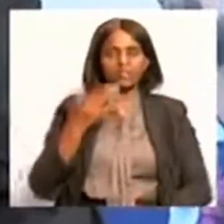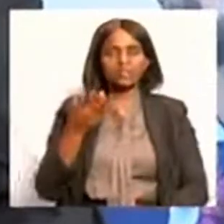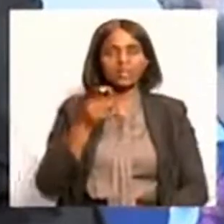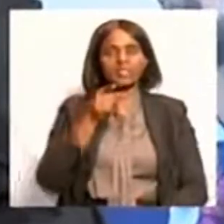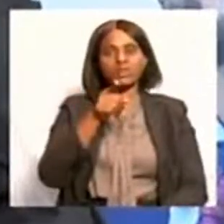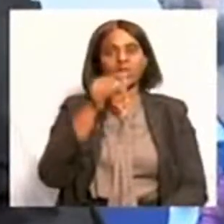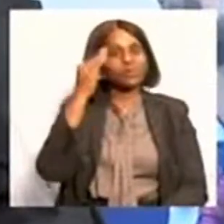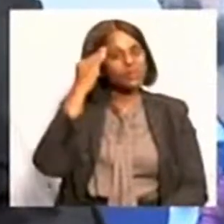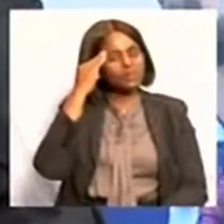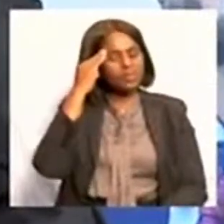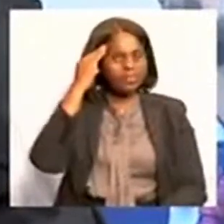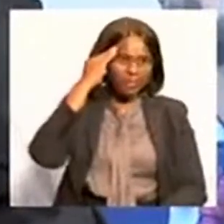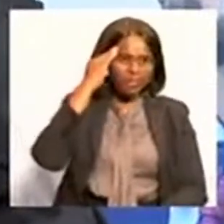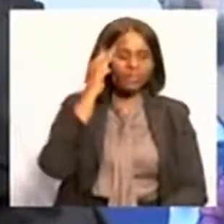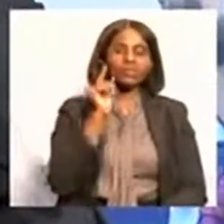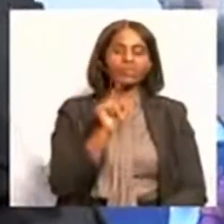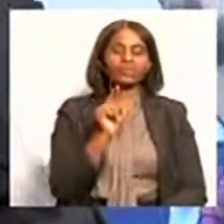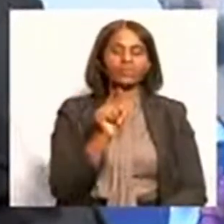actually discover that the